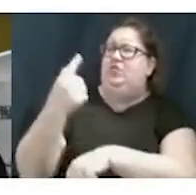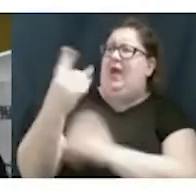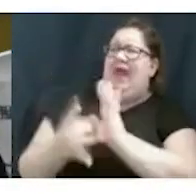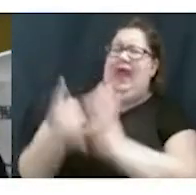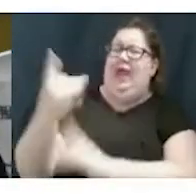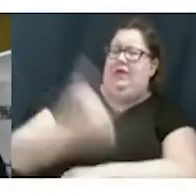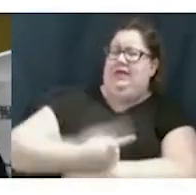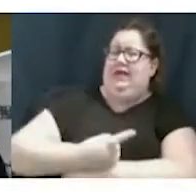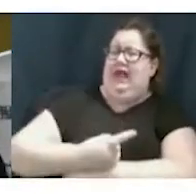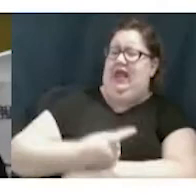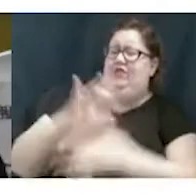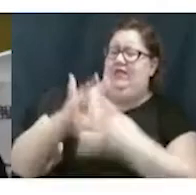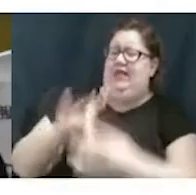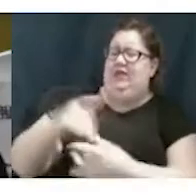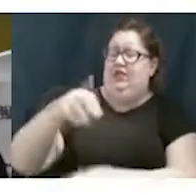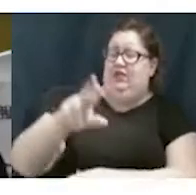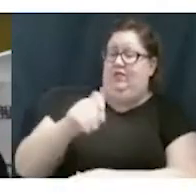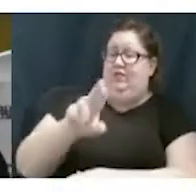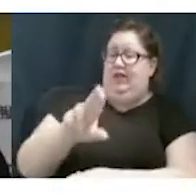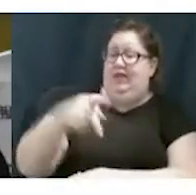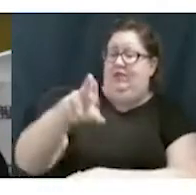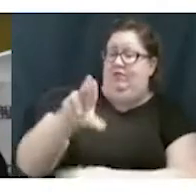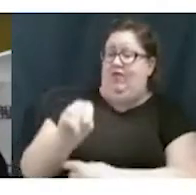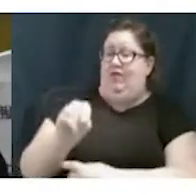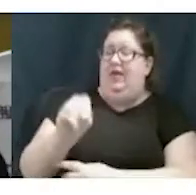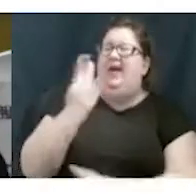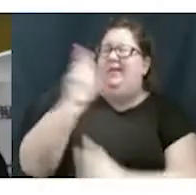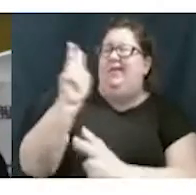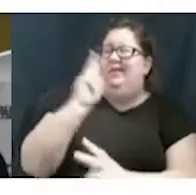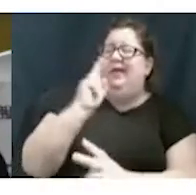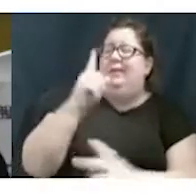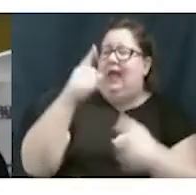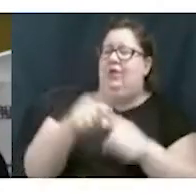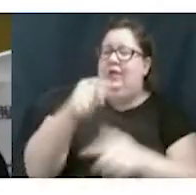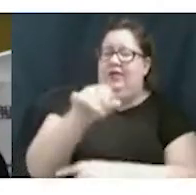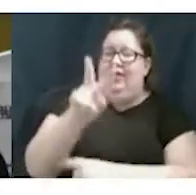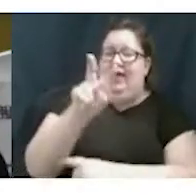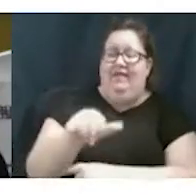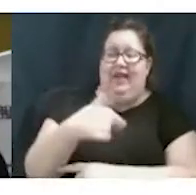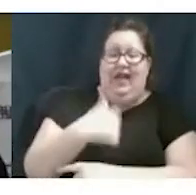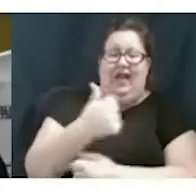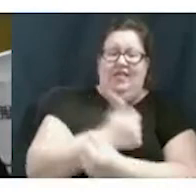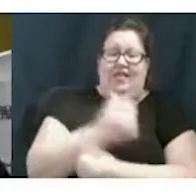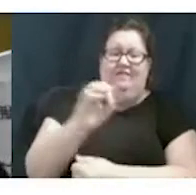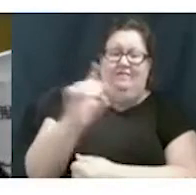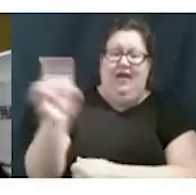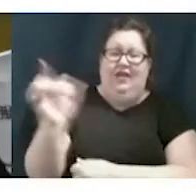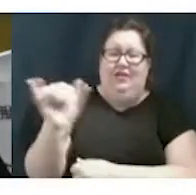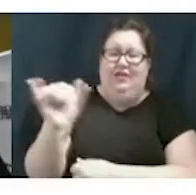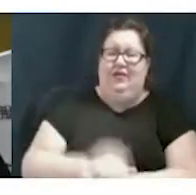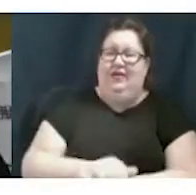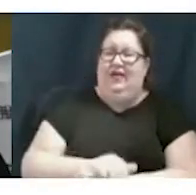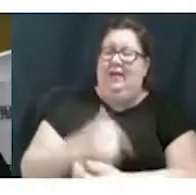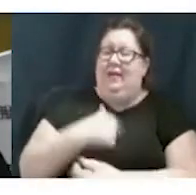on Premiere Pro, but we'll see. Yeah. I agree with you, Ivy. I love Mud too. Of course, I was on the curriculum team, so